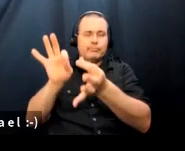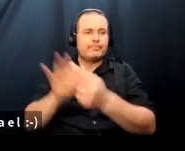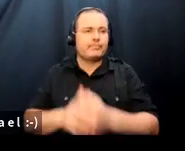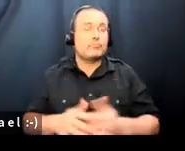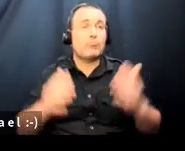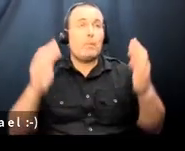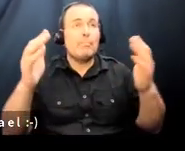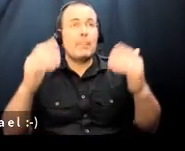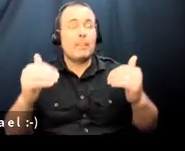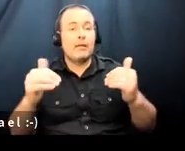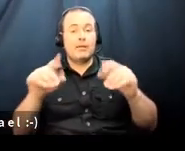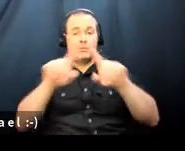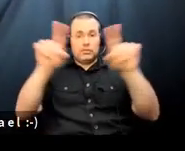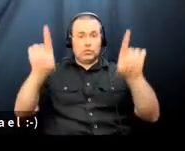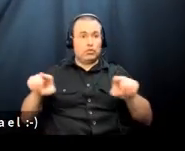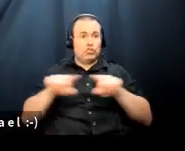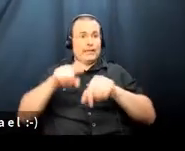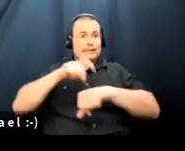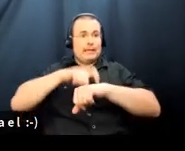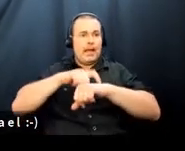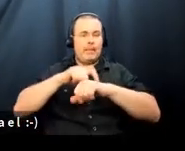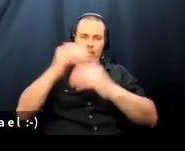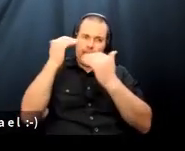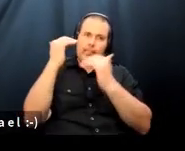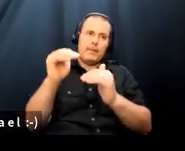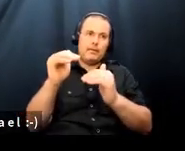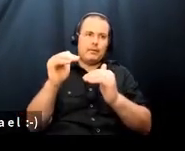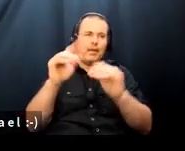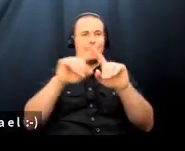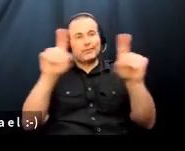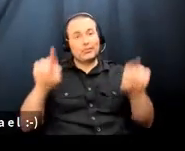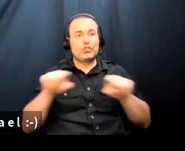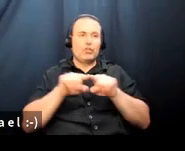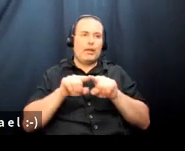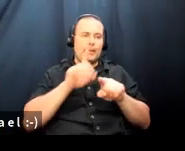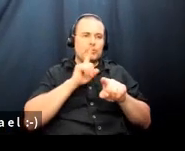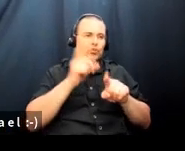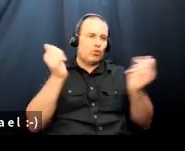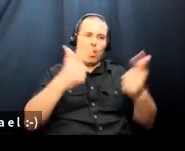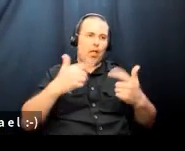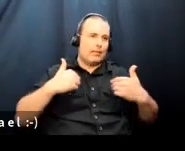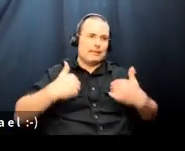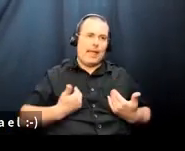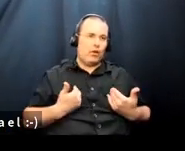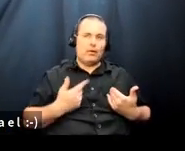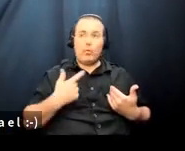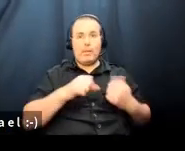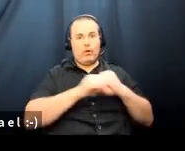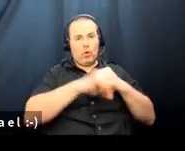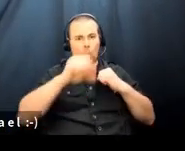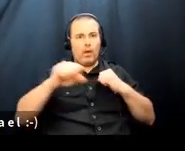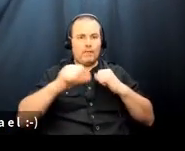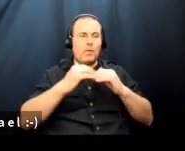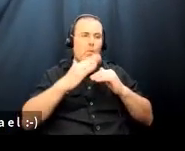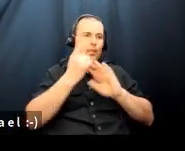that. Screens, and I mean, right now, you're probably all pretty tired because we've gone for more than an hour. And the